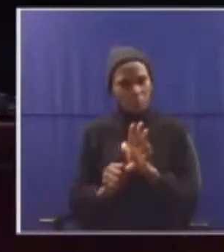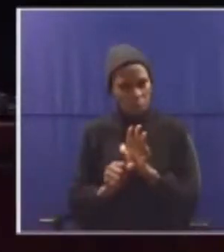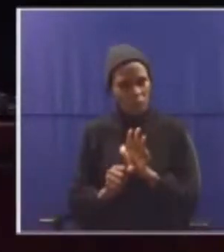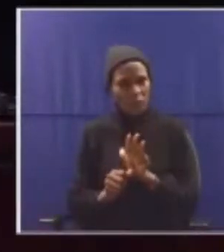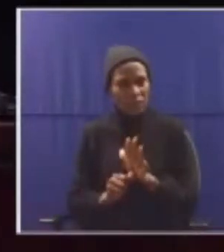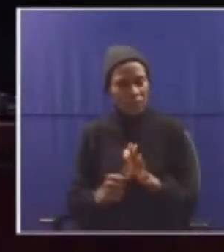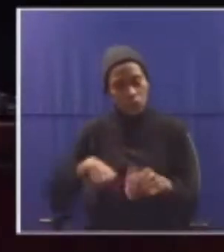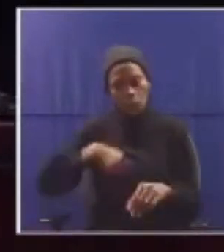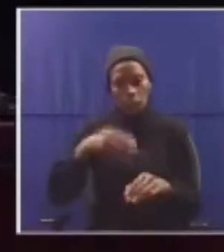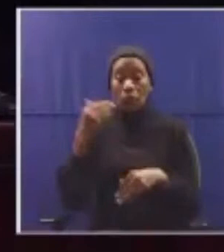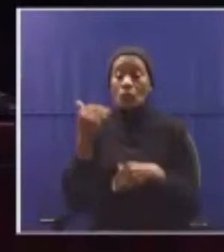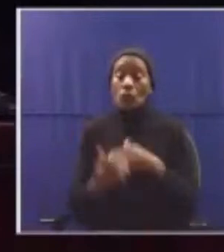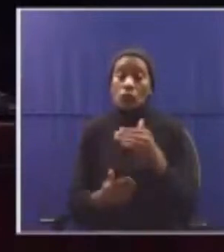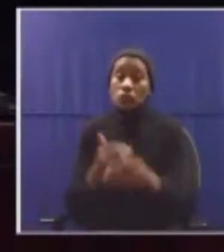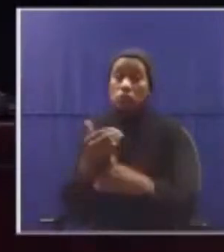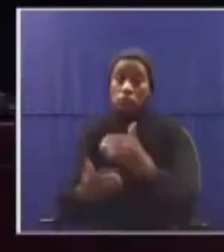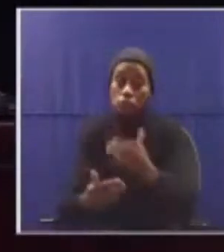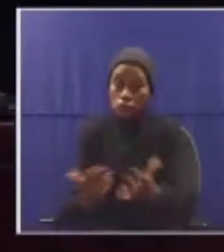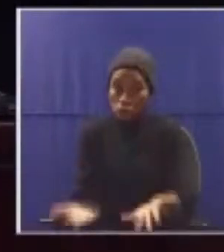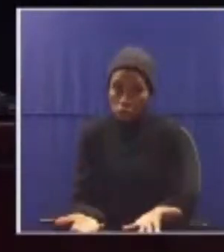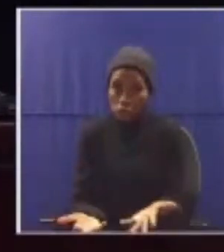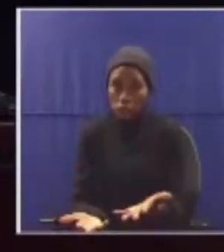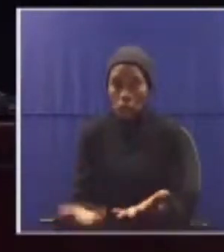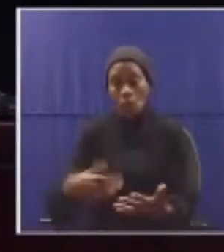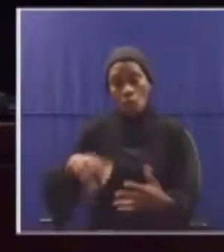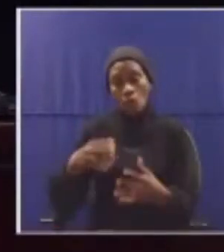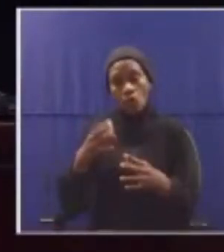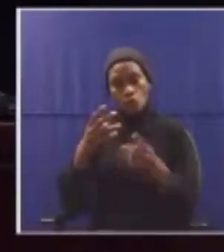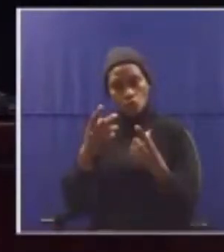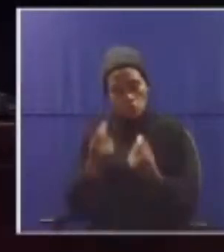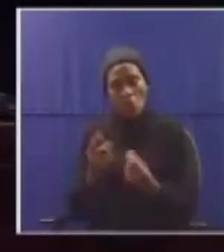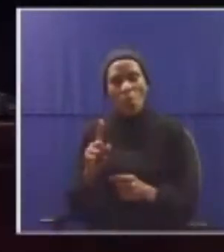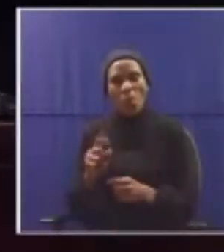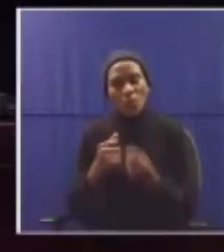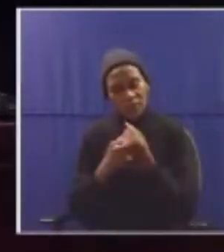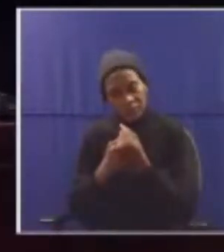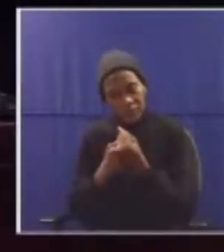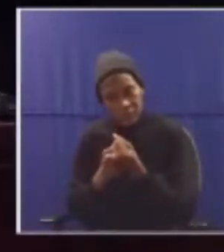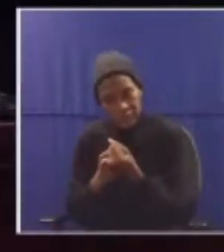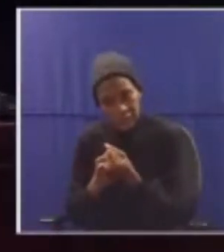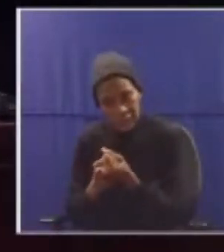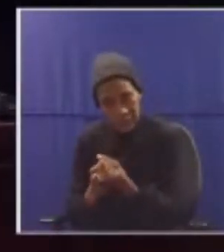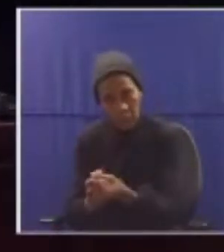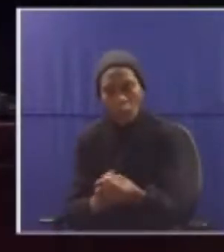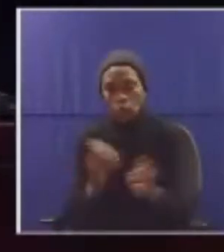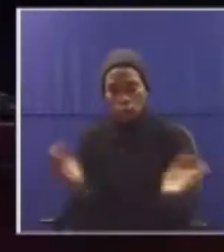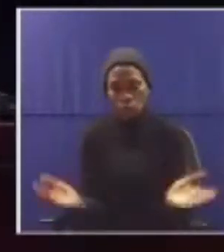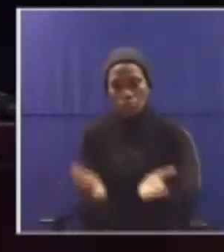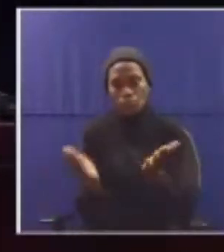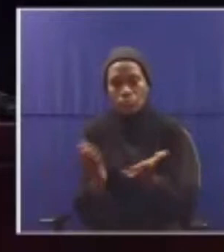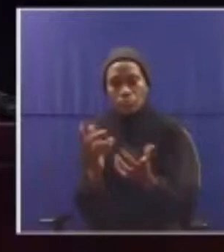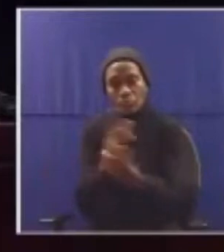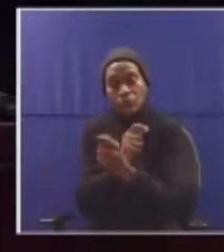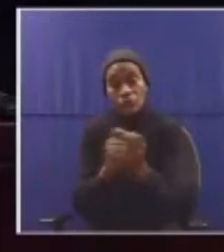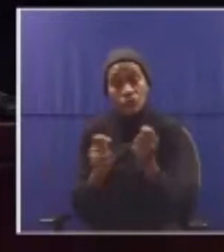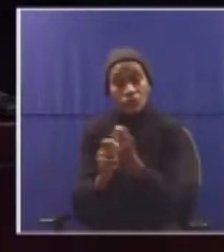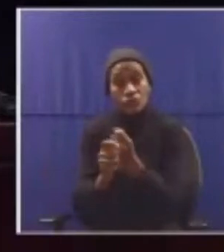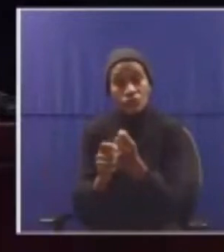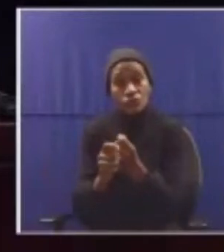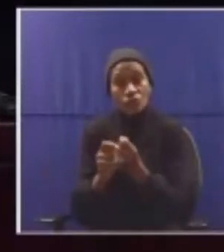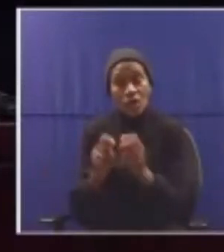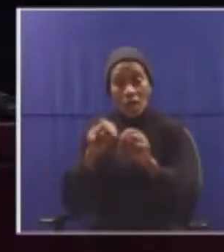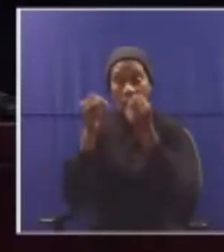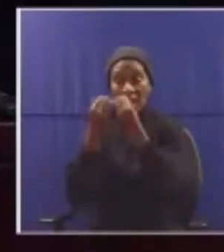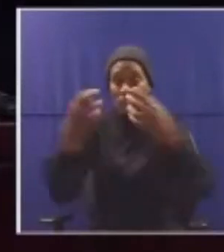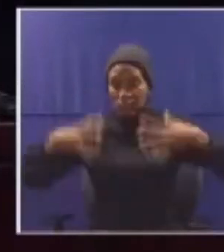we continue our support for the revitalized transitional government of